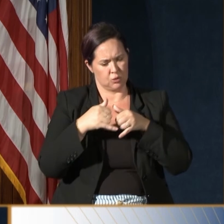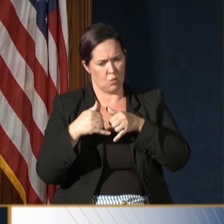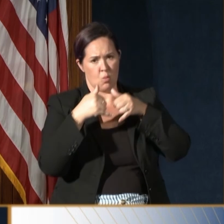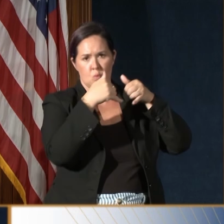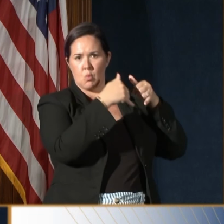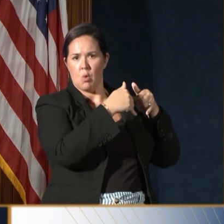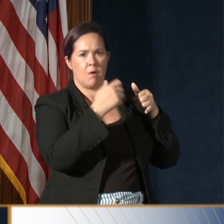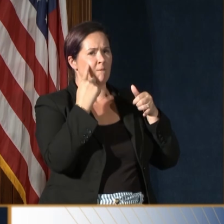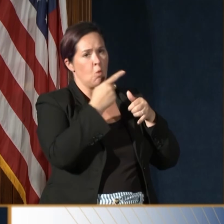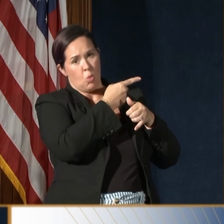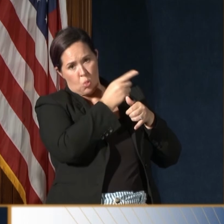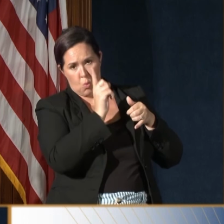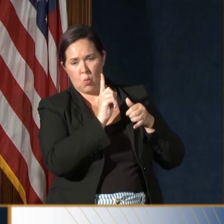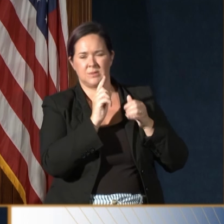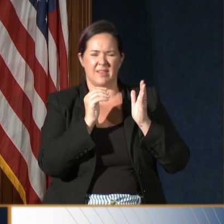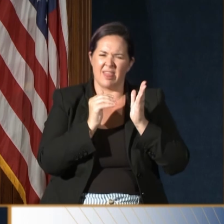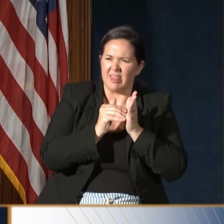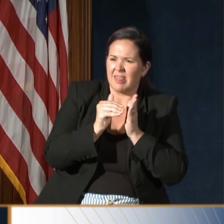of other people